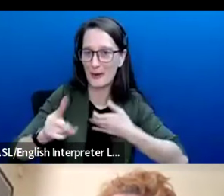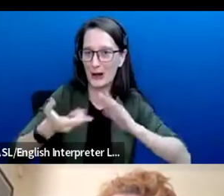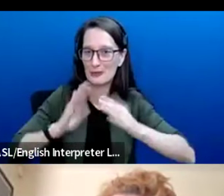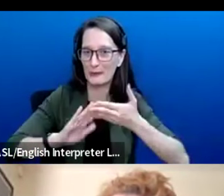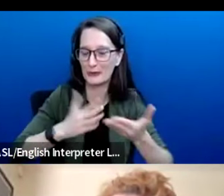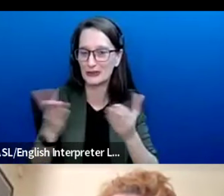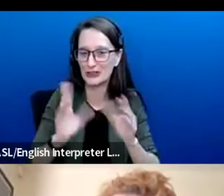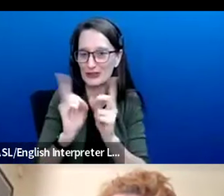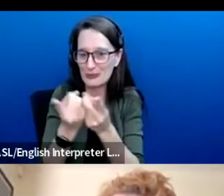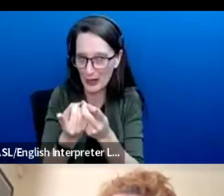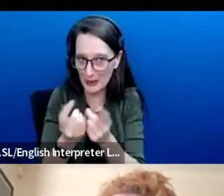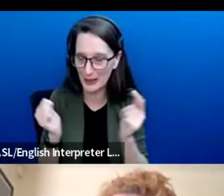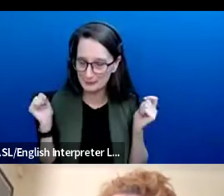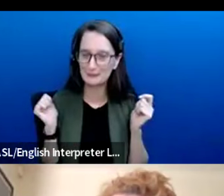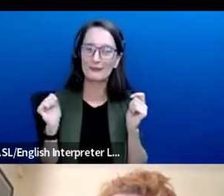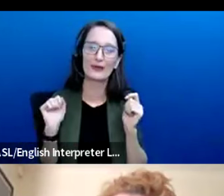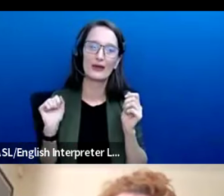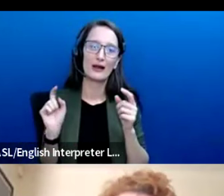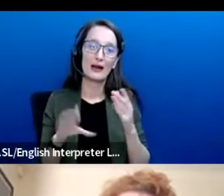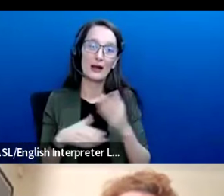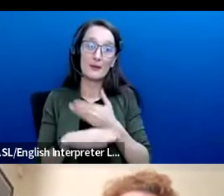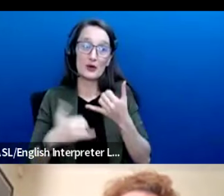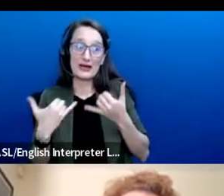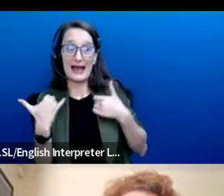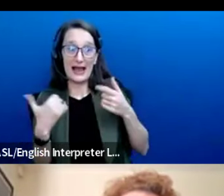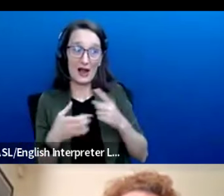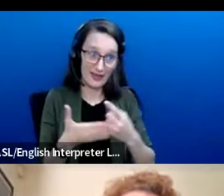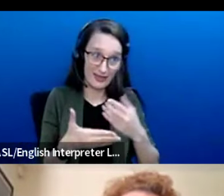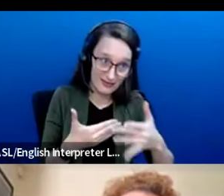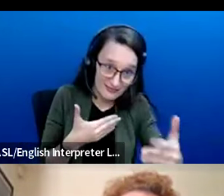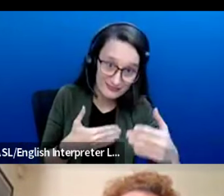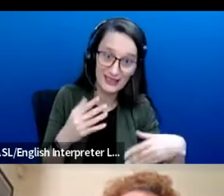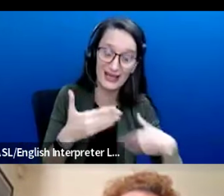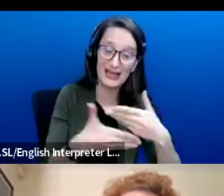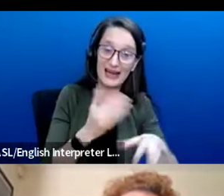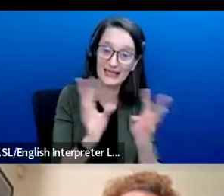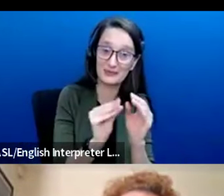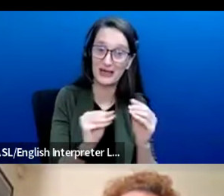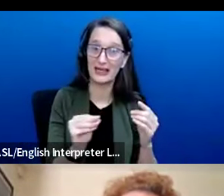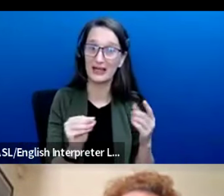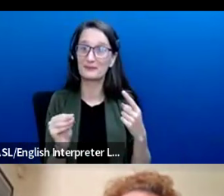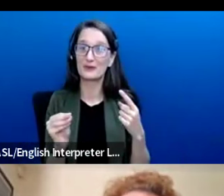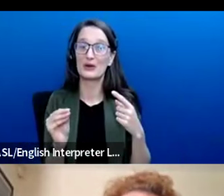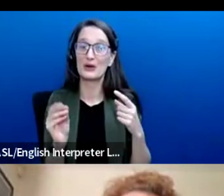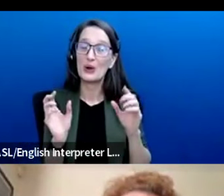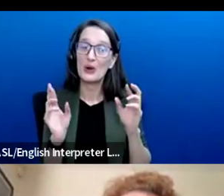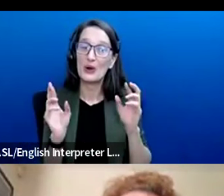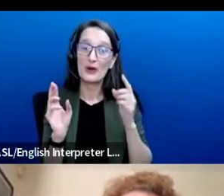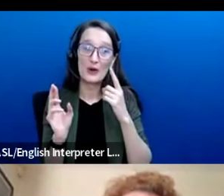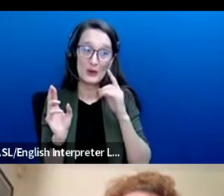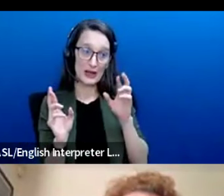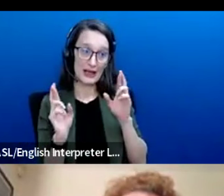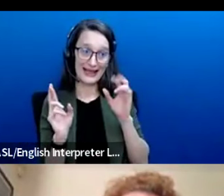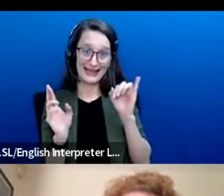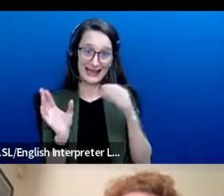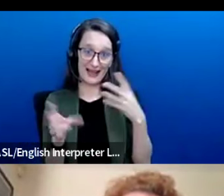Between now and then, again, you that log into this meeting every week, we believe that you're in the service provider directory. We believe that you guys have, I'm